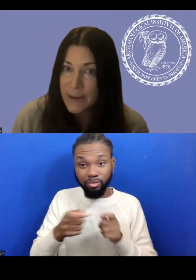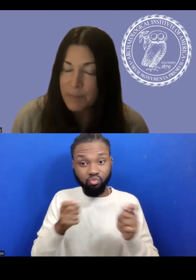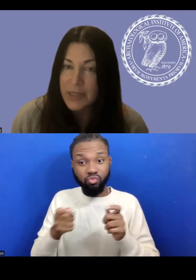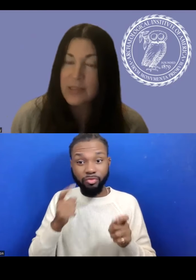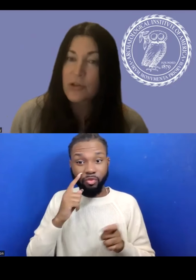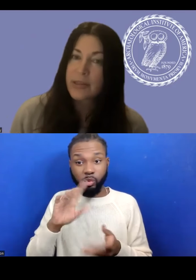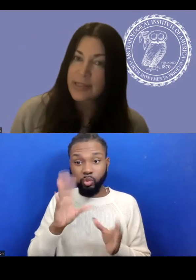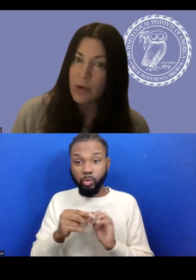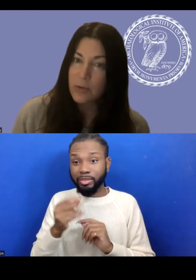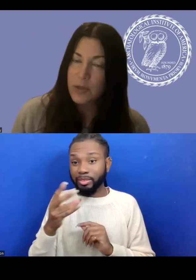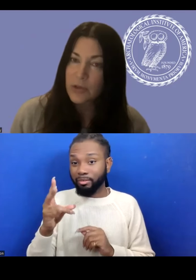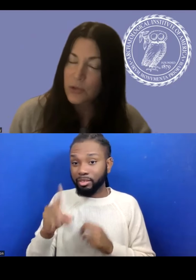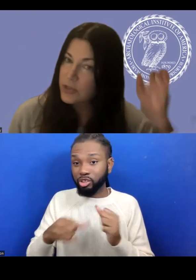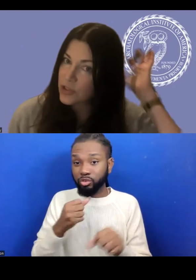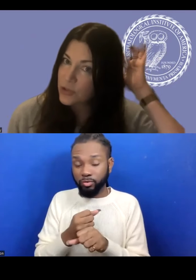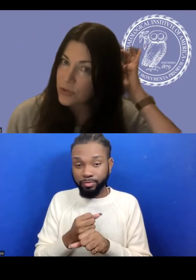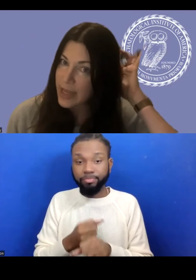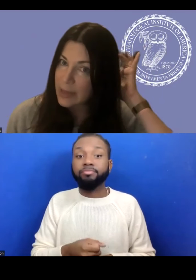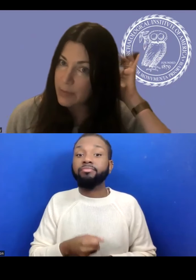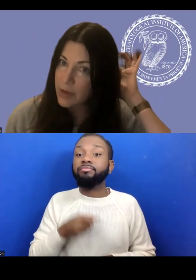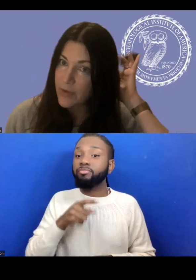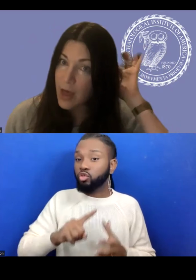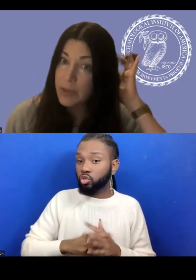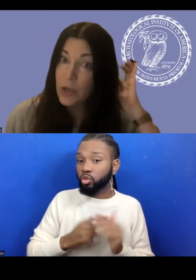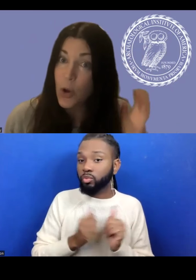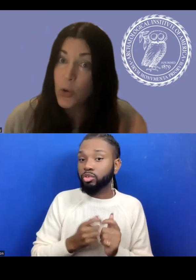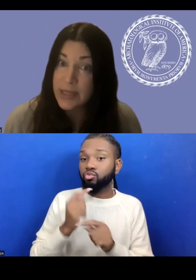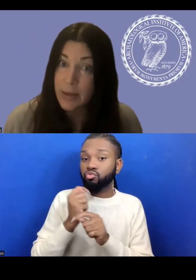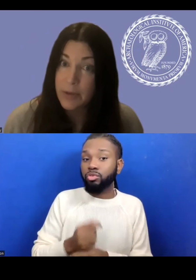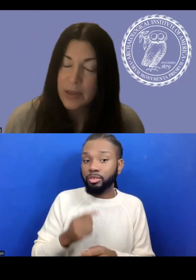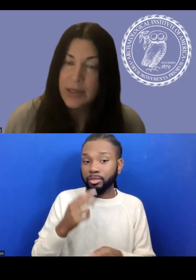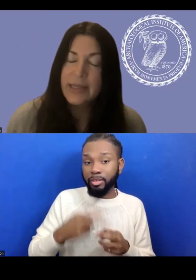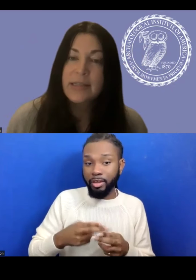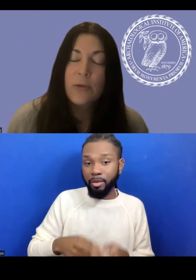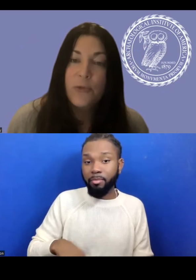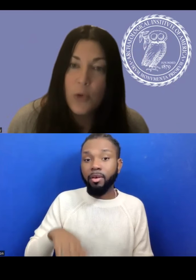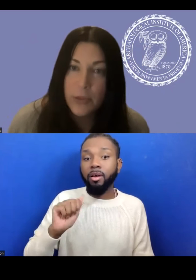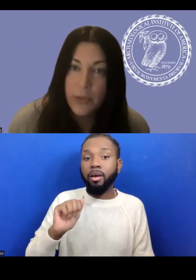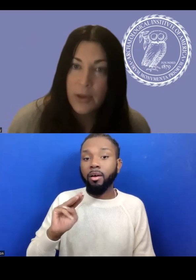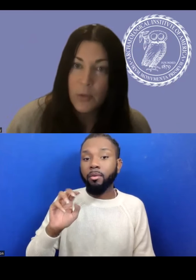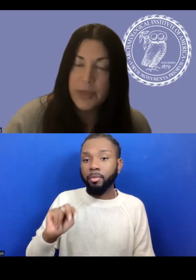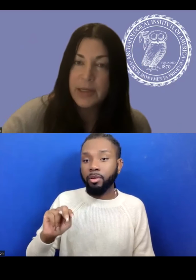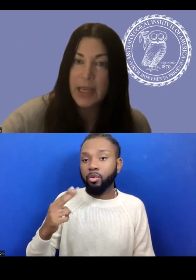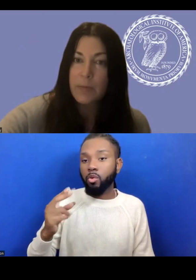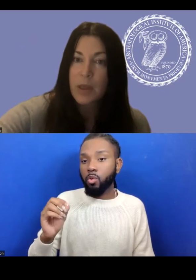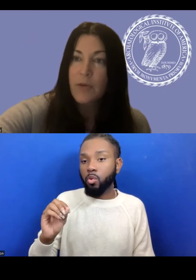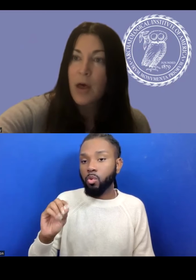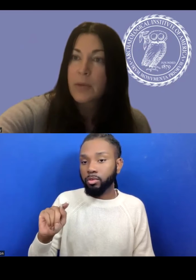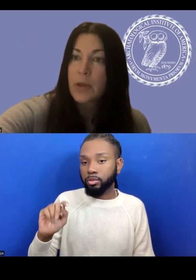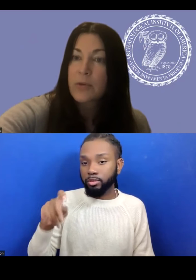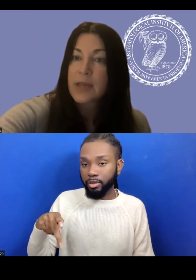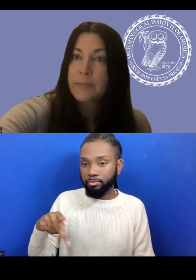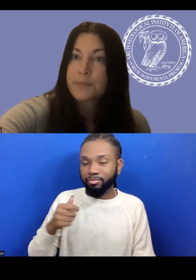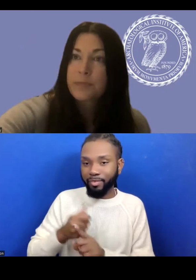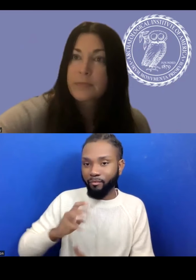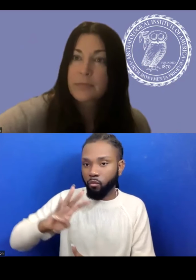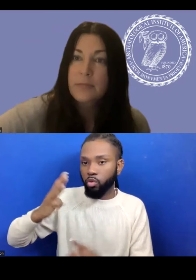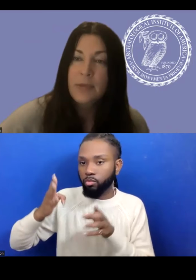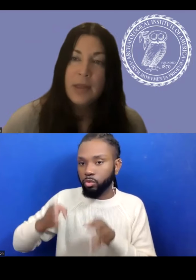altogether. He starts out with the traditional name of Amenhotep. He is the fourth with the name of